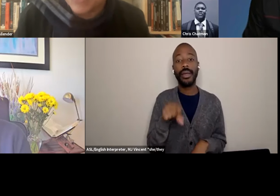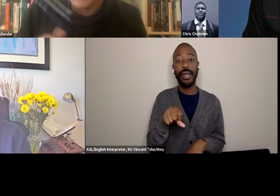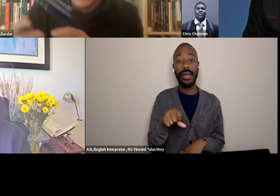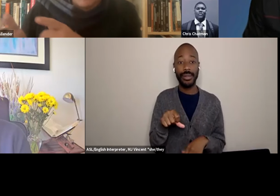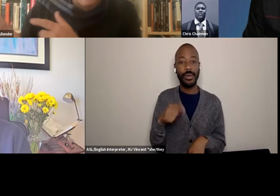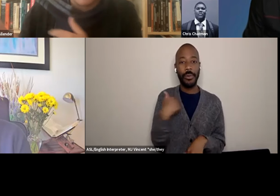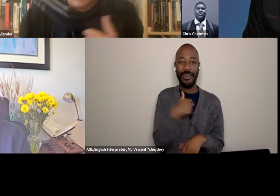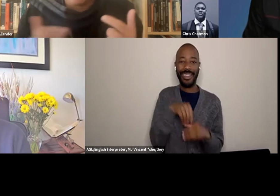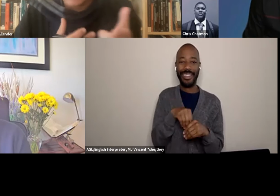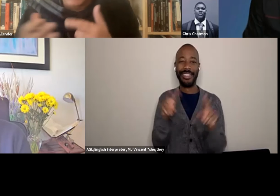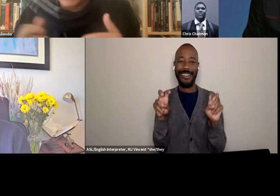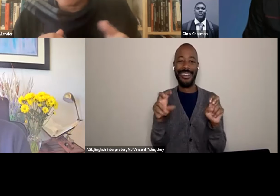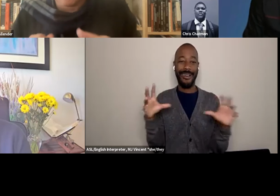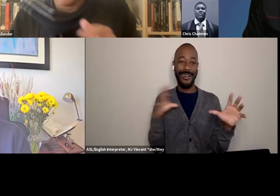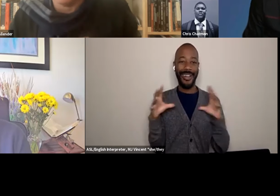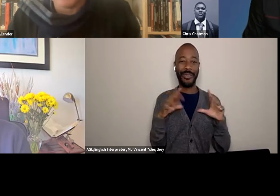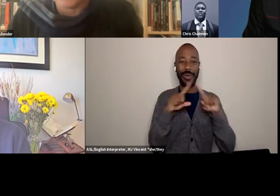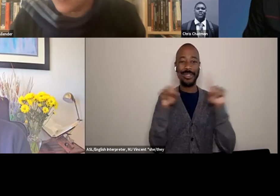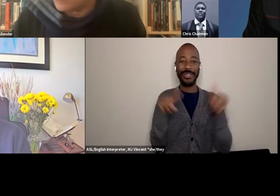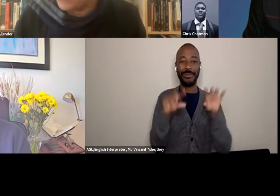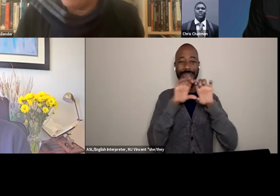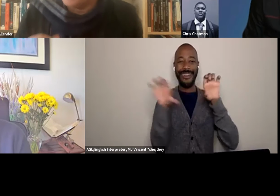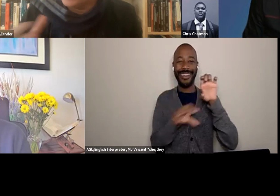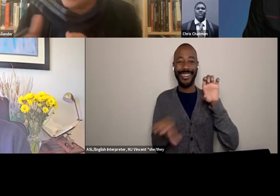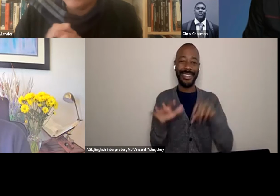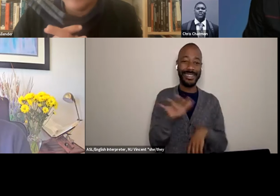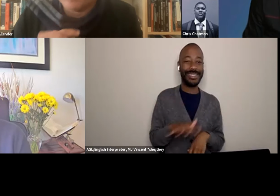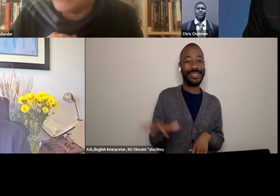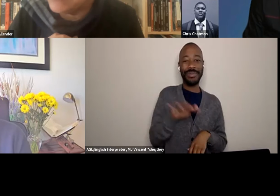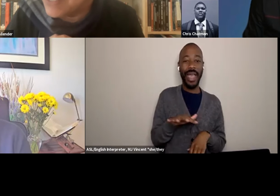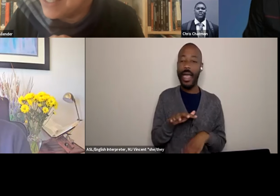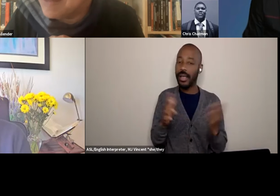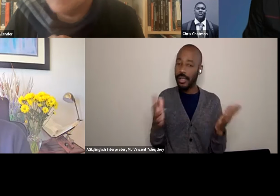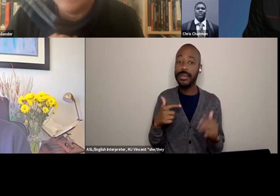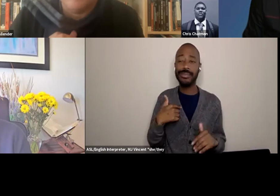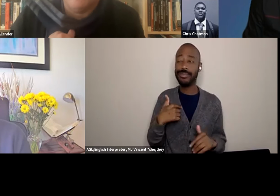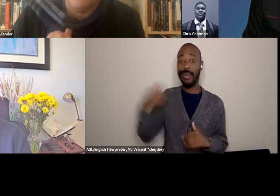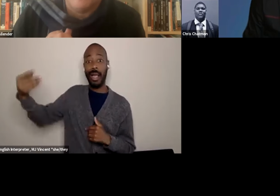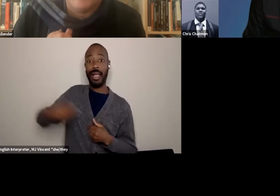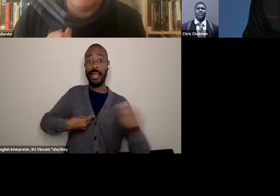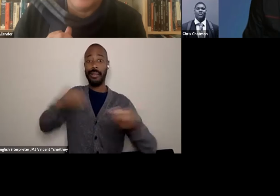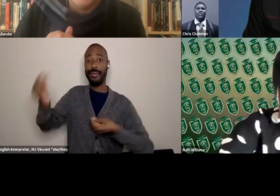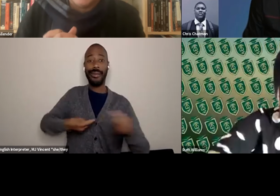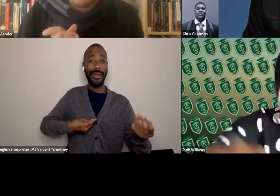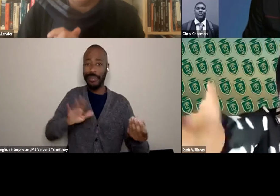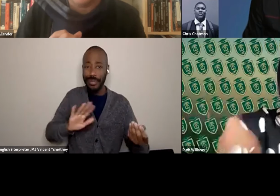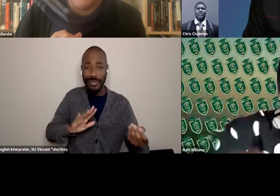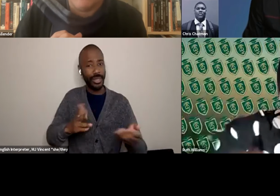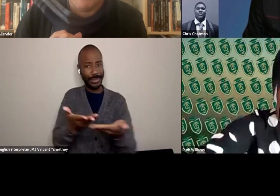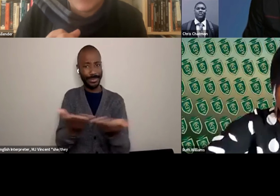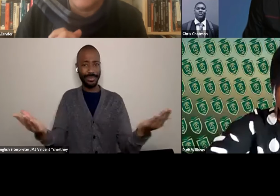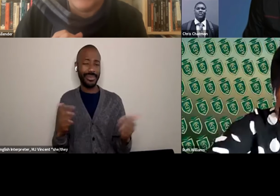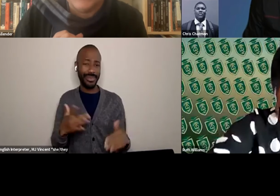Square space, all the conversation doesn't have to flow through me. So anyone, please feel free. And I'm